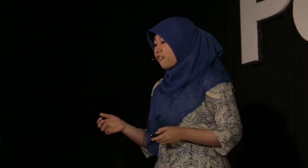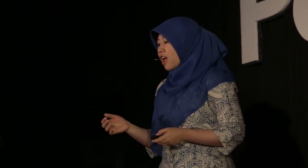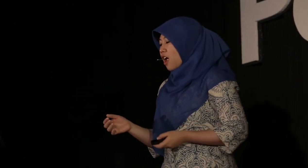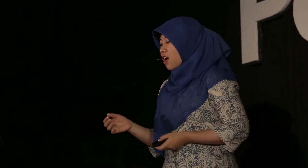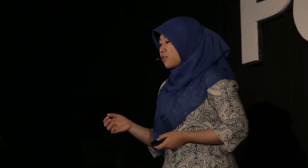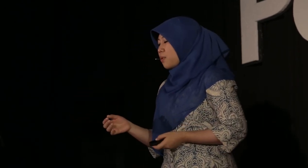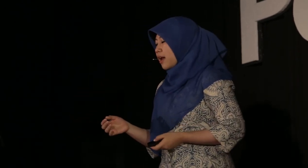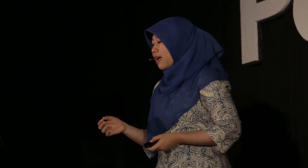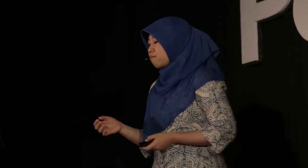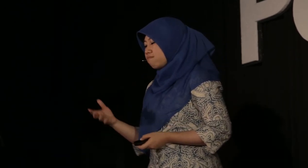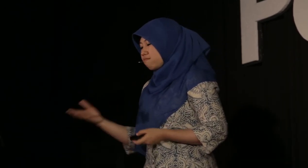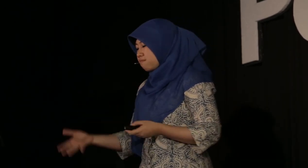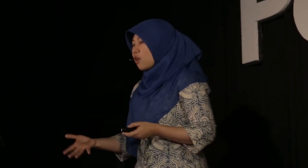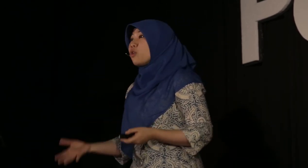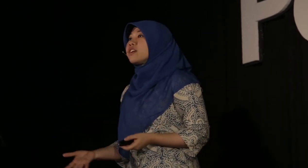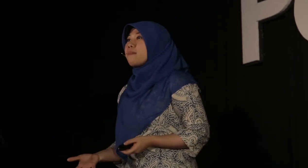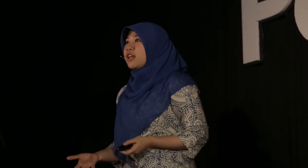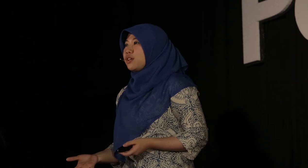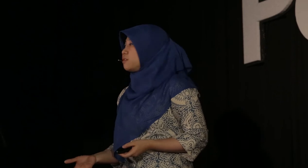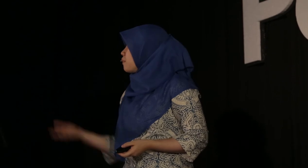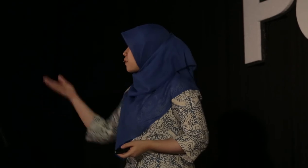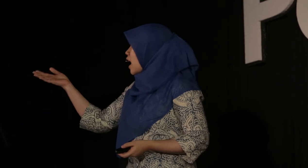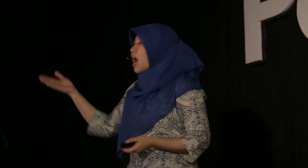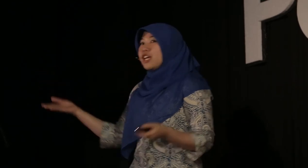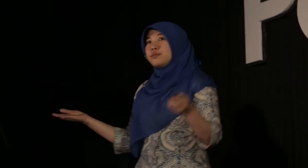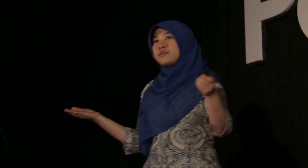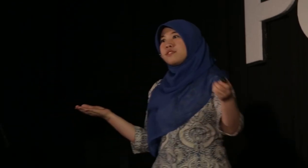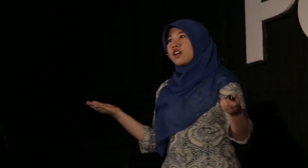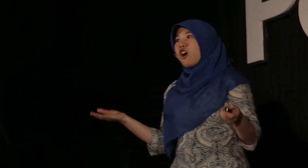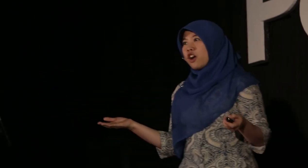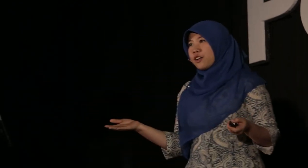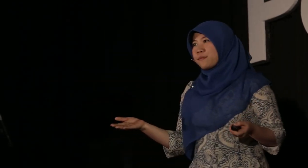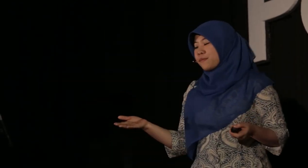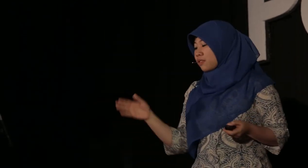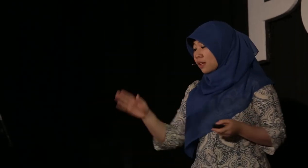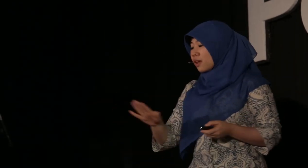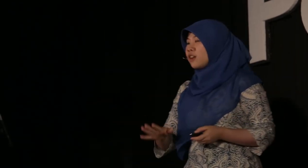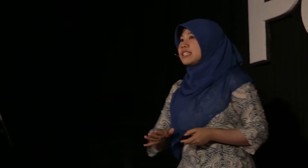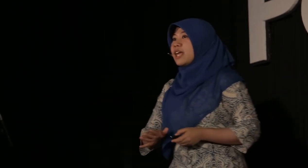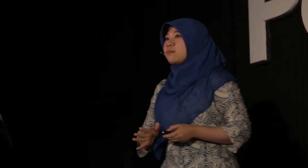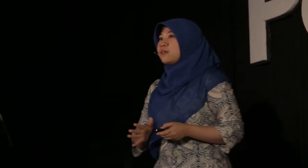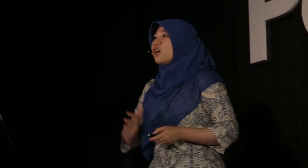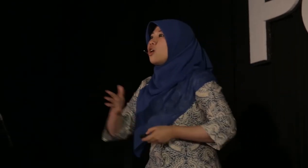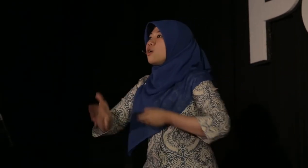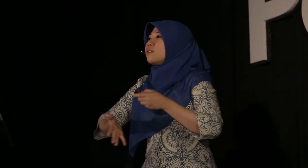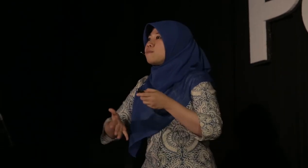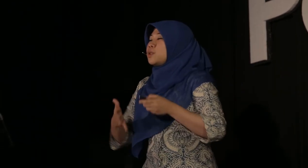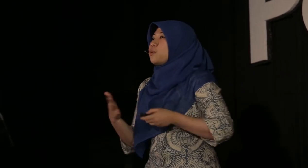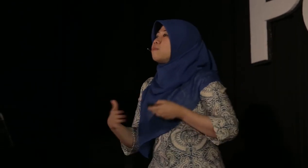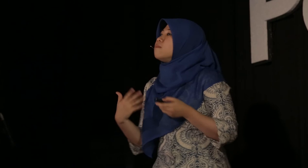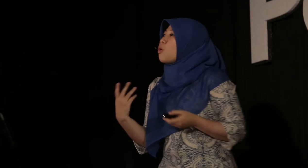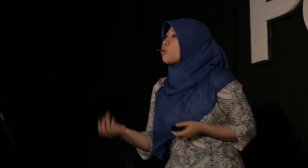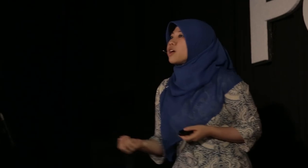deaf. So when I ordered the menu, I used the card on the table